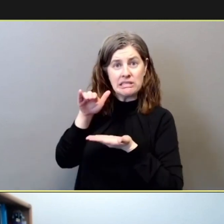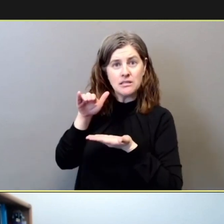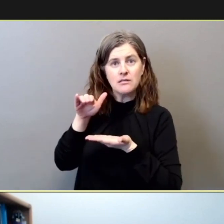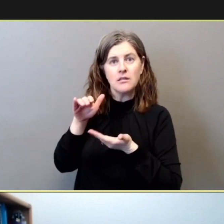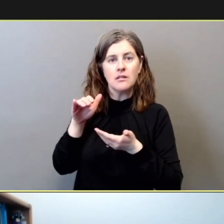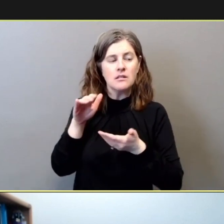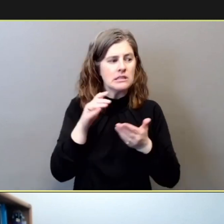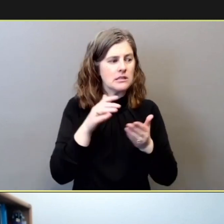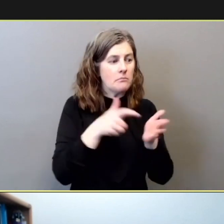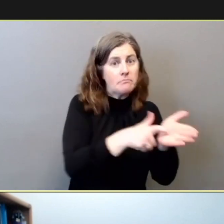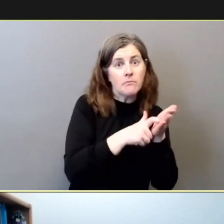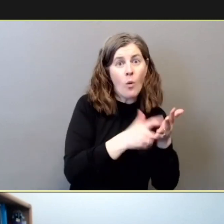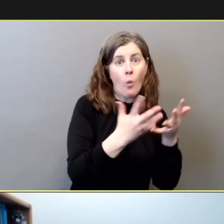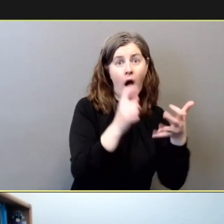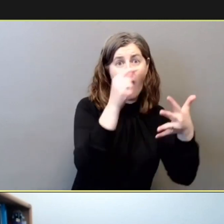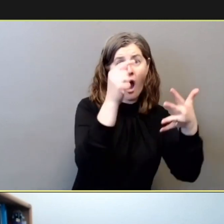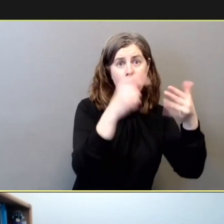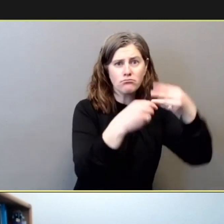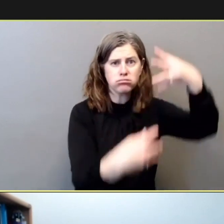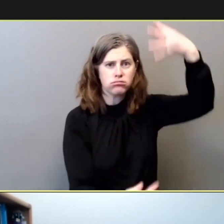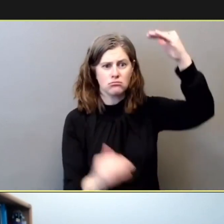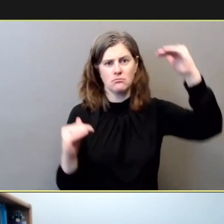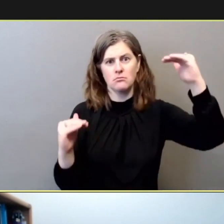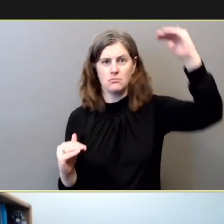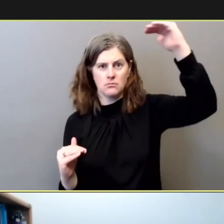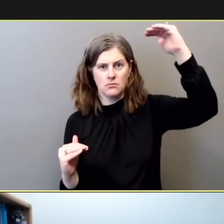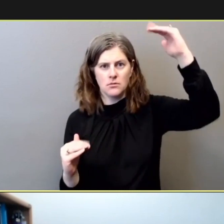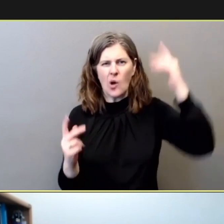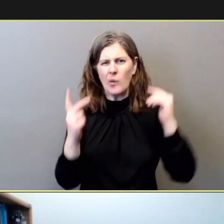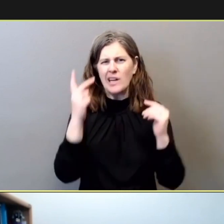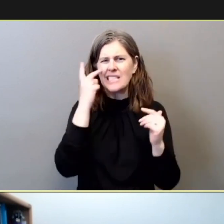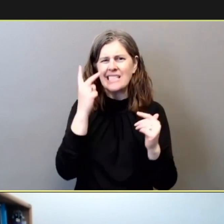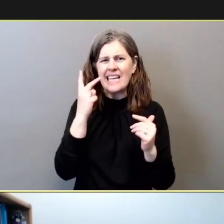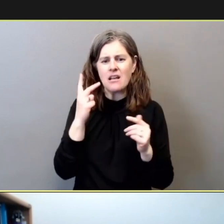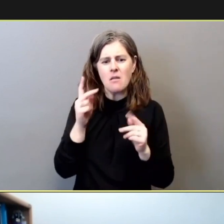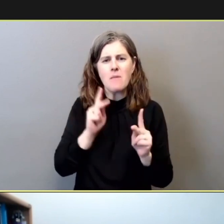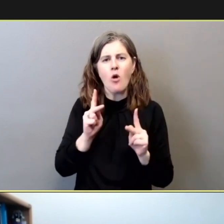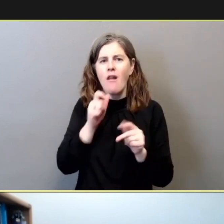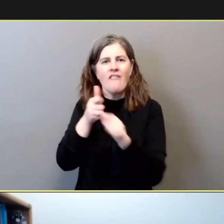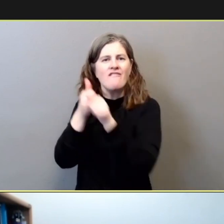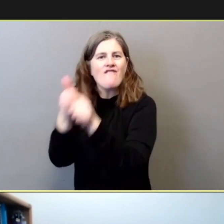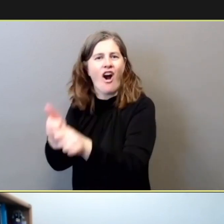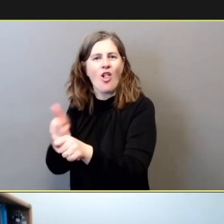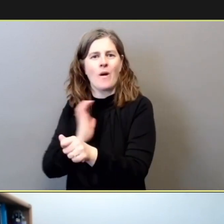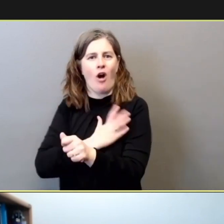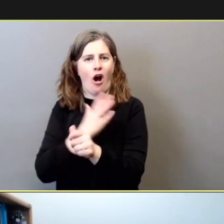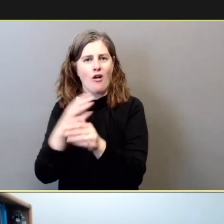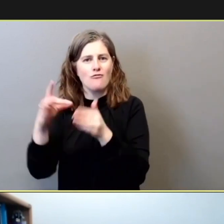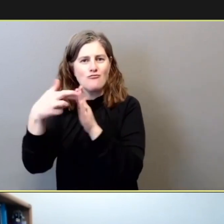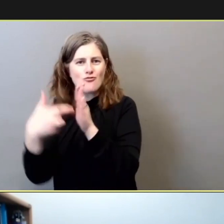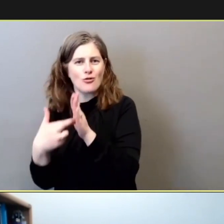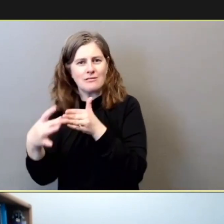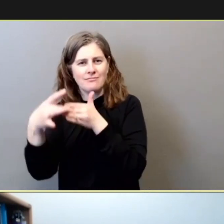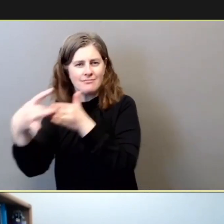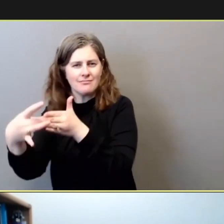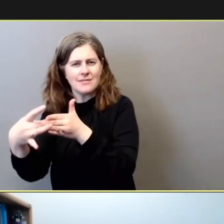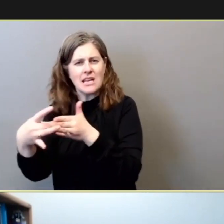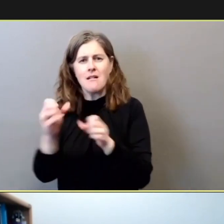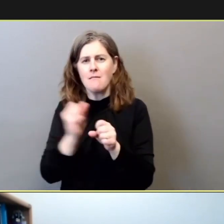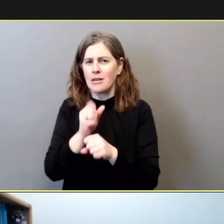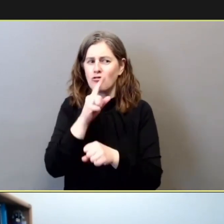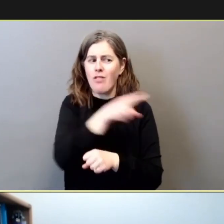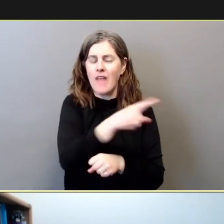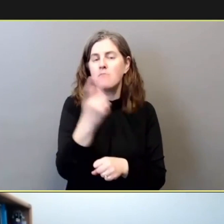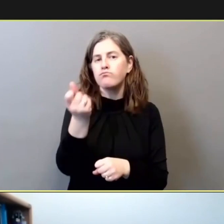And we're seeing that people are doing things outside of our provider guidance And we need to make sure people understand that there are consequences